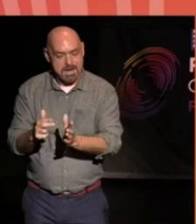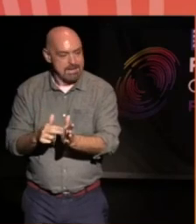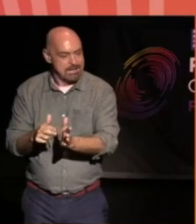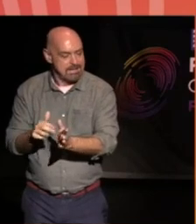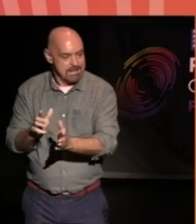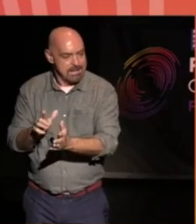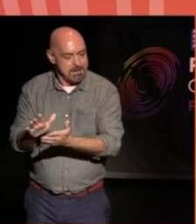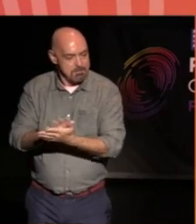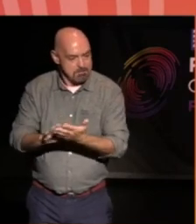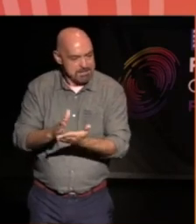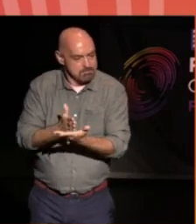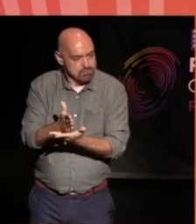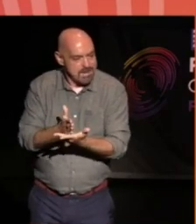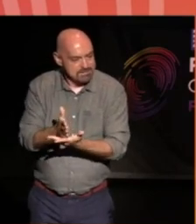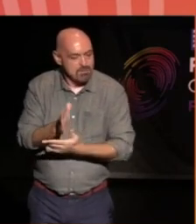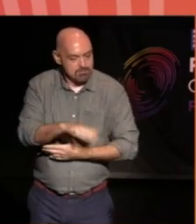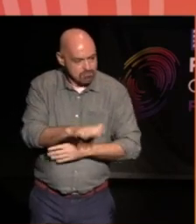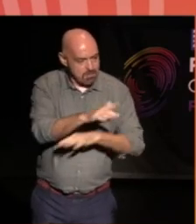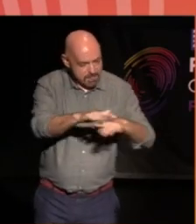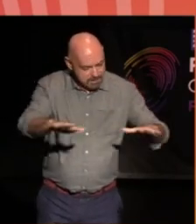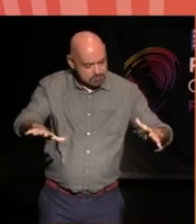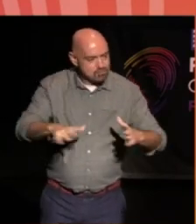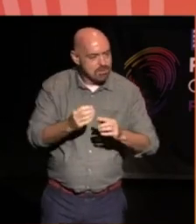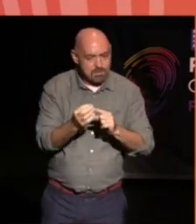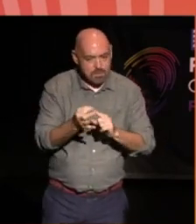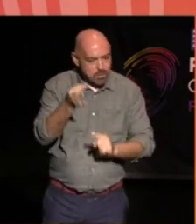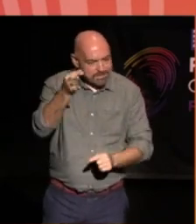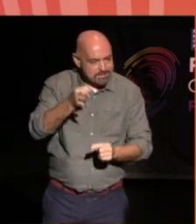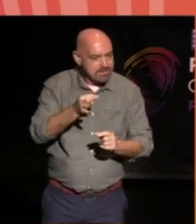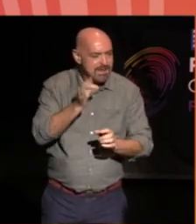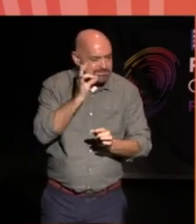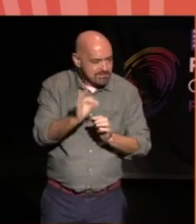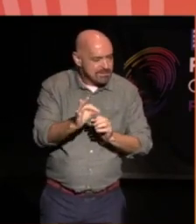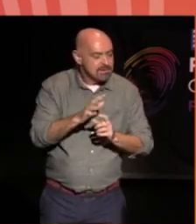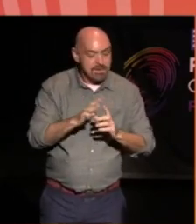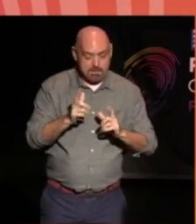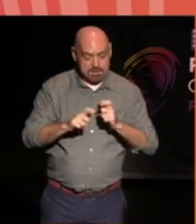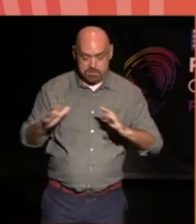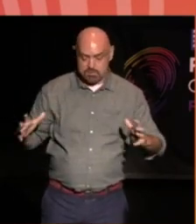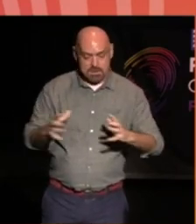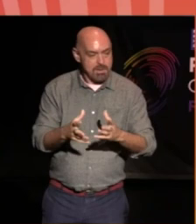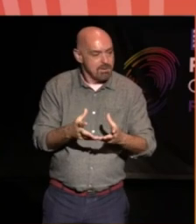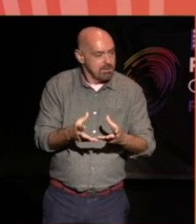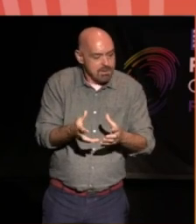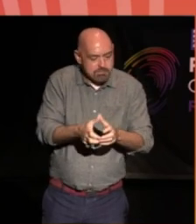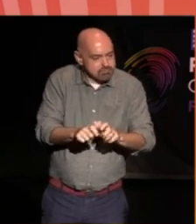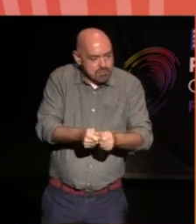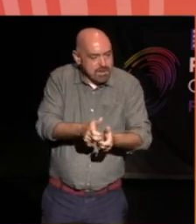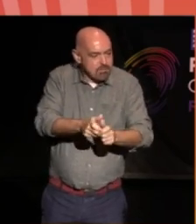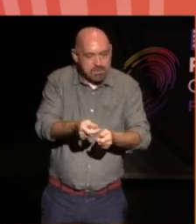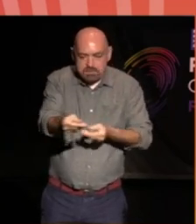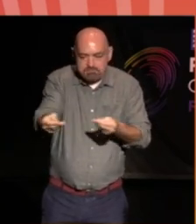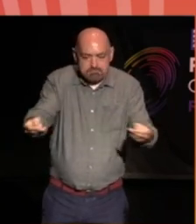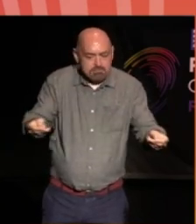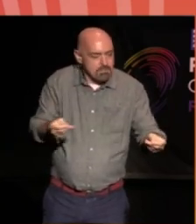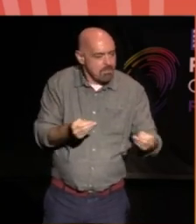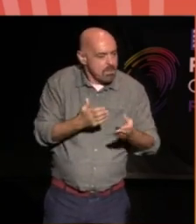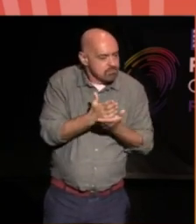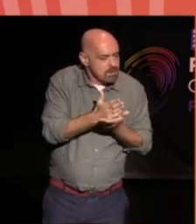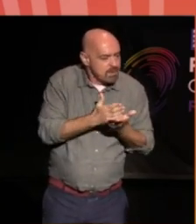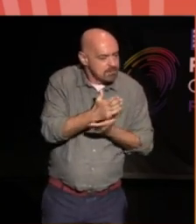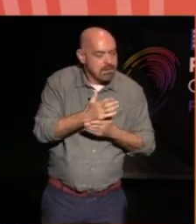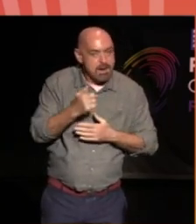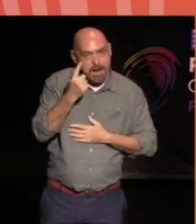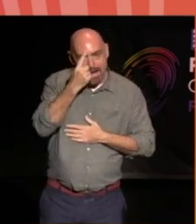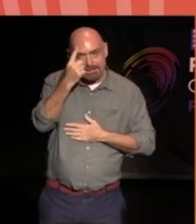from the countryside, from wheat. But really, in that context, it's about people sitting together and breaking bread and having an idea about a business or